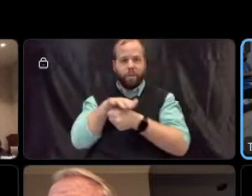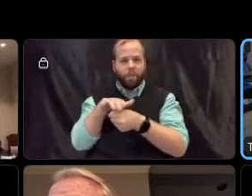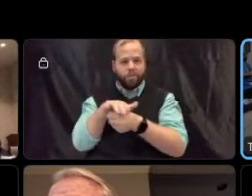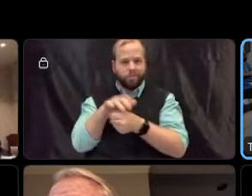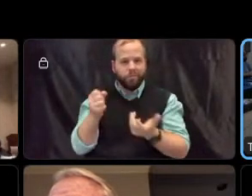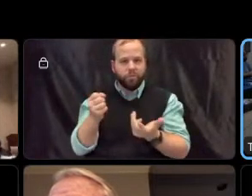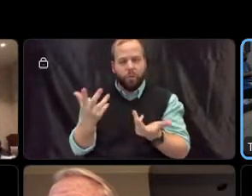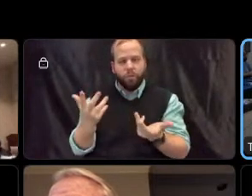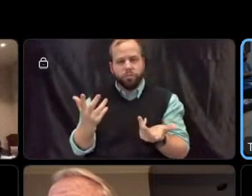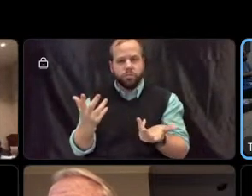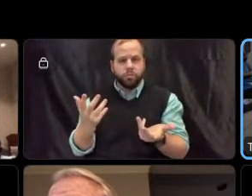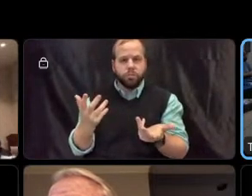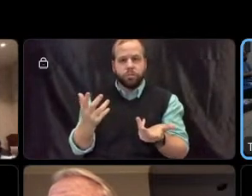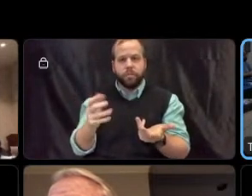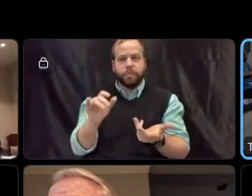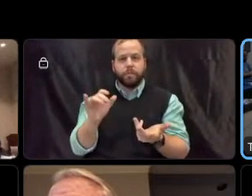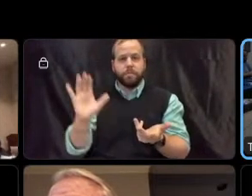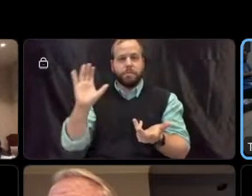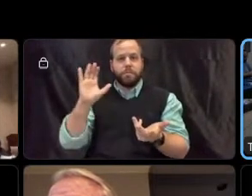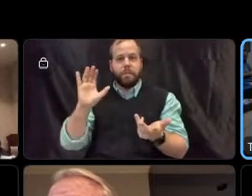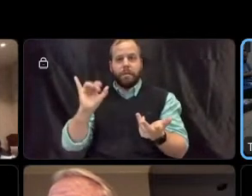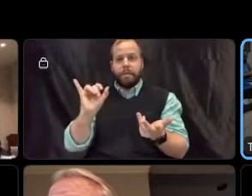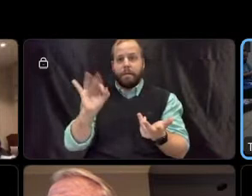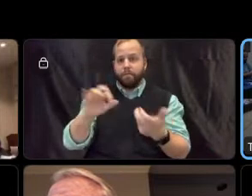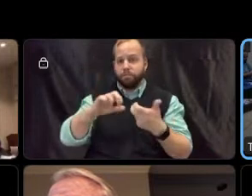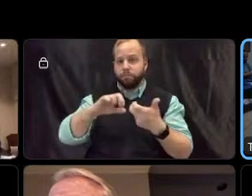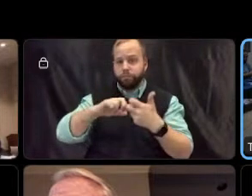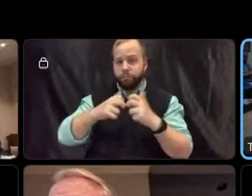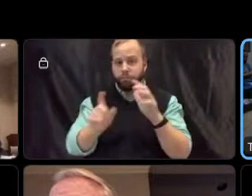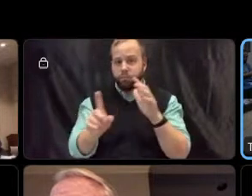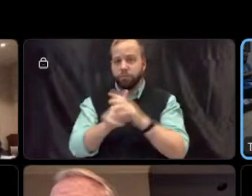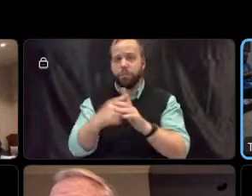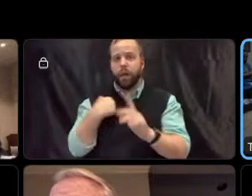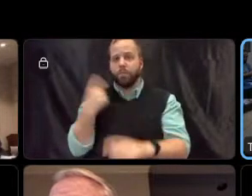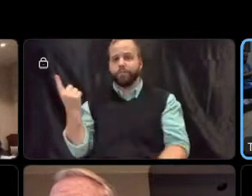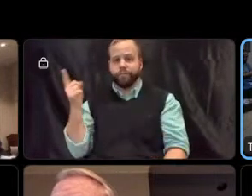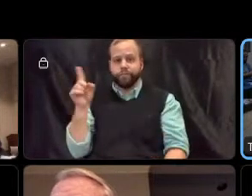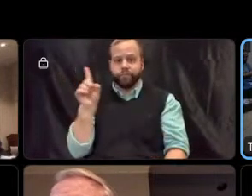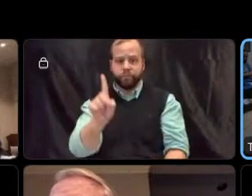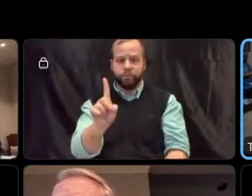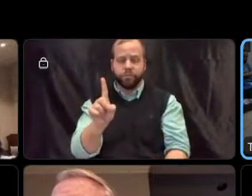issues, I'm happy to respond to that.